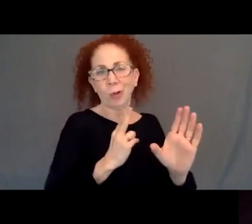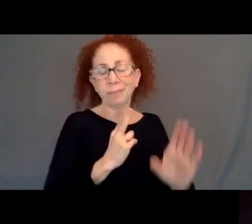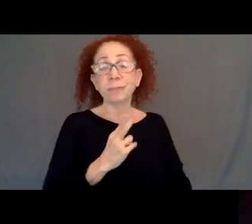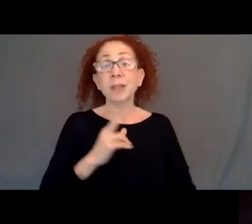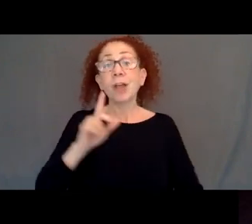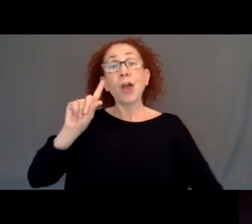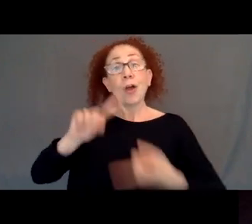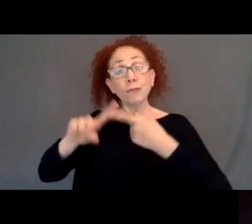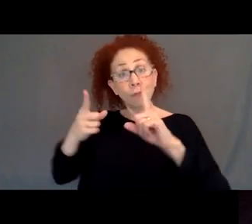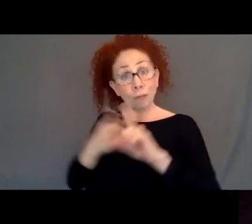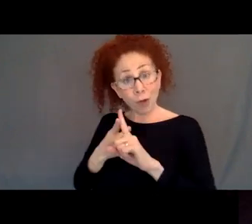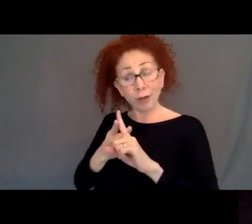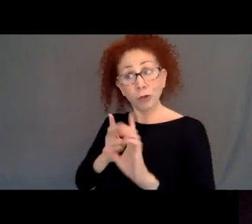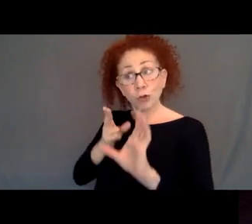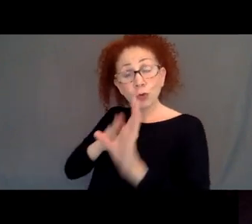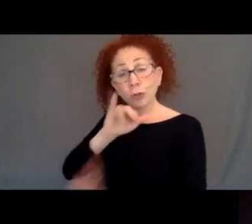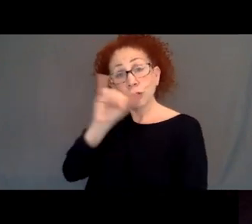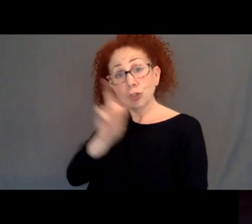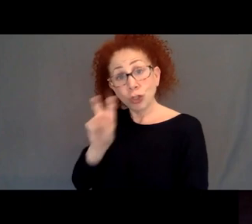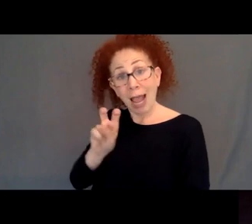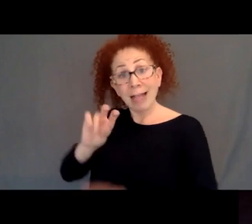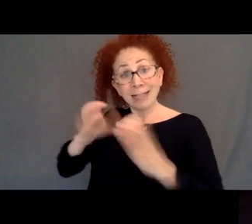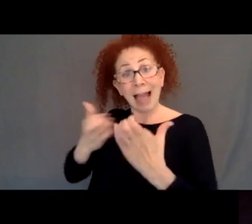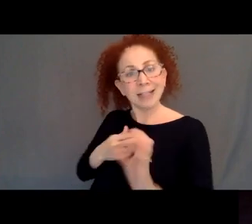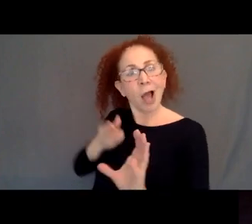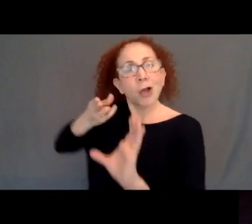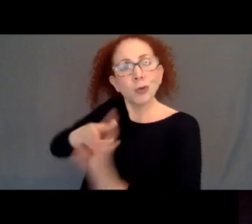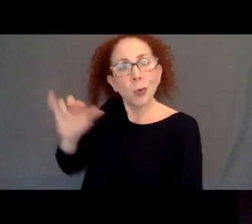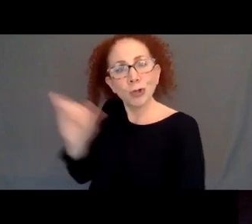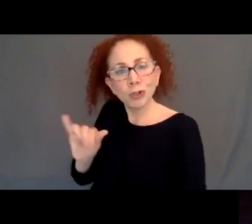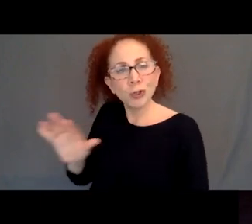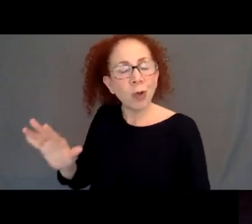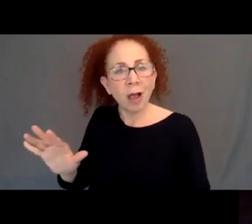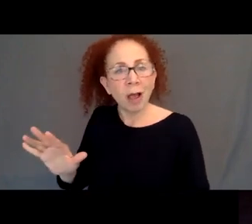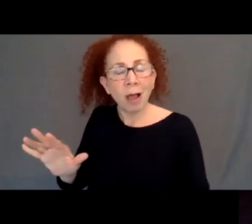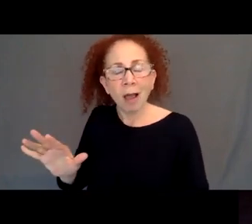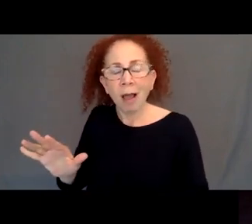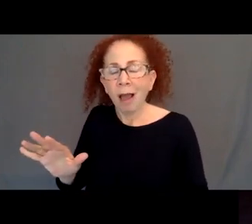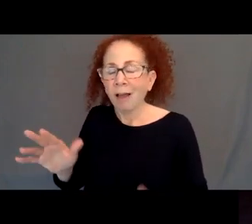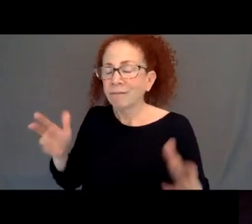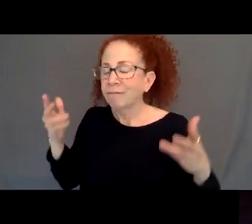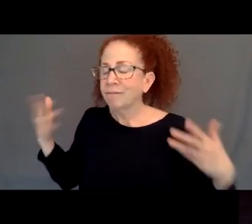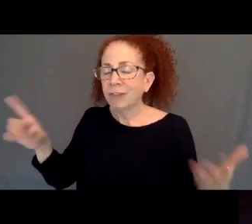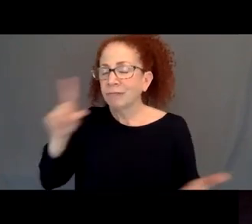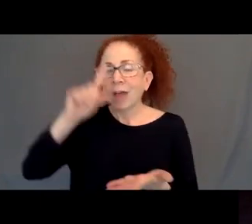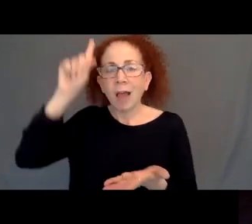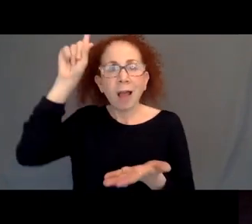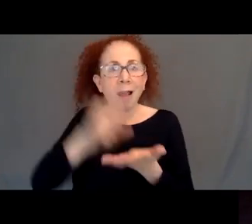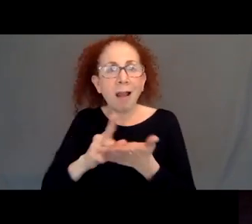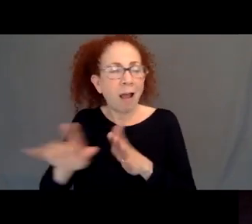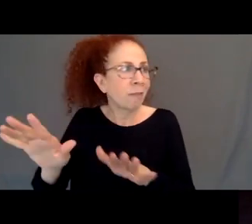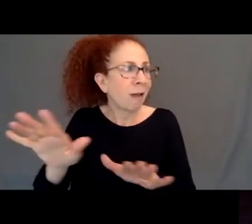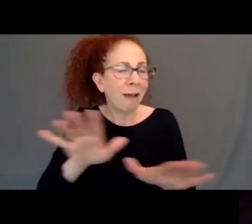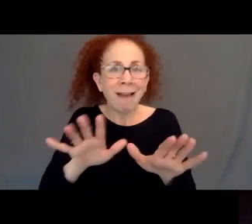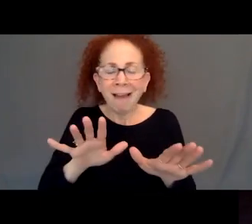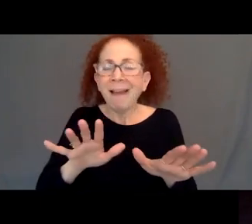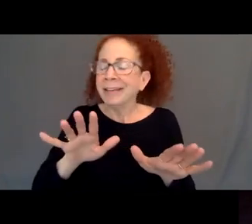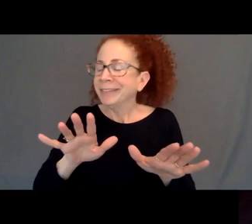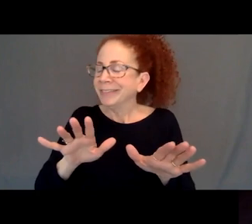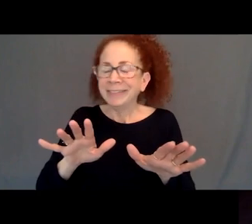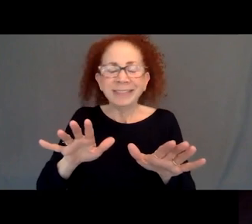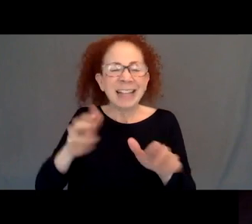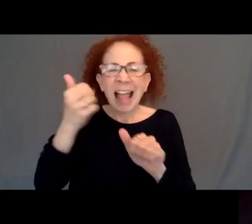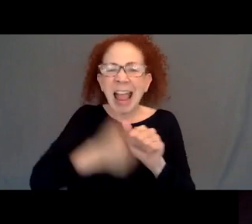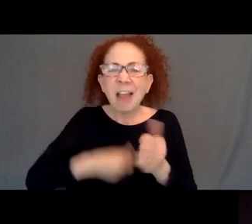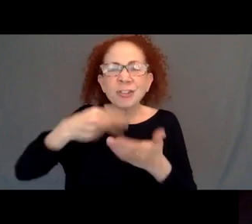along with a friend of mine to a jazz class and just like fell in love and just started taking